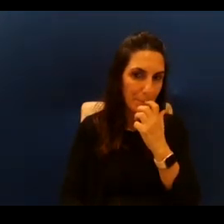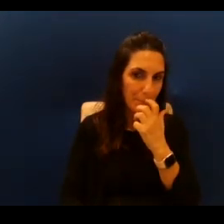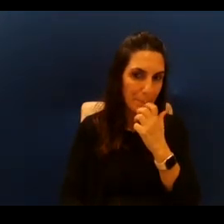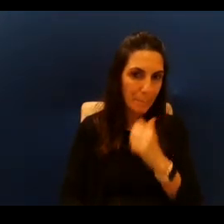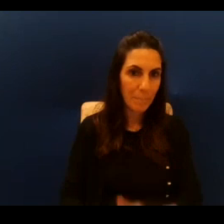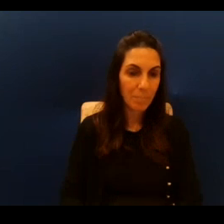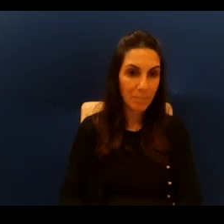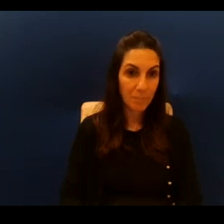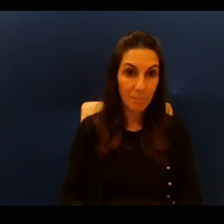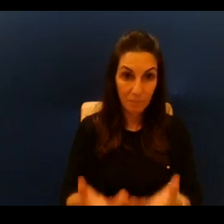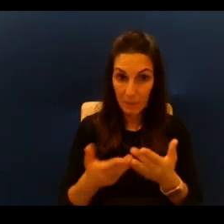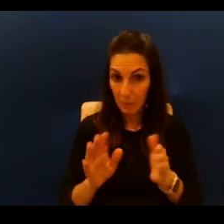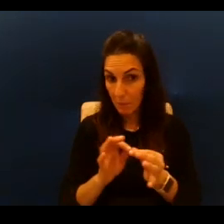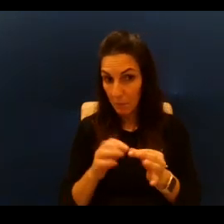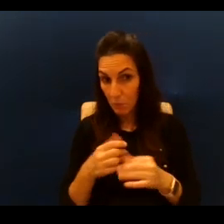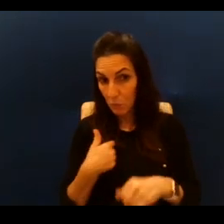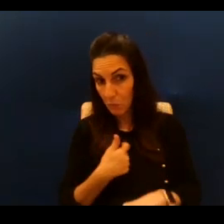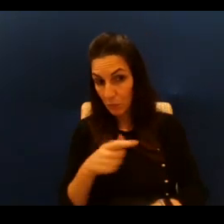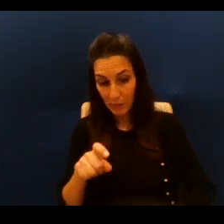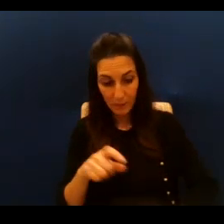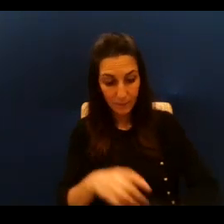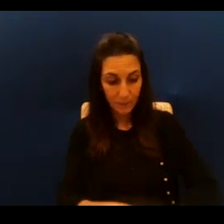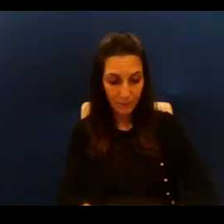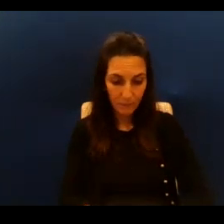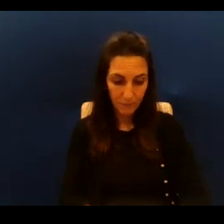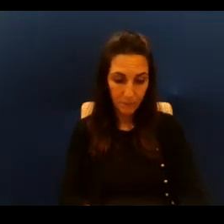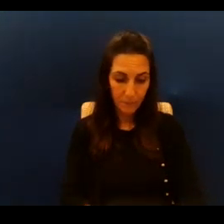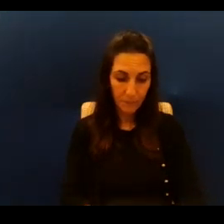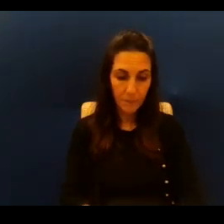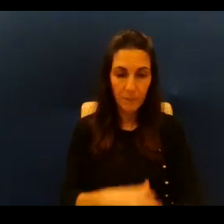Do we need public comment on this, Council?